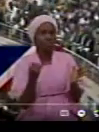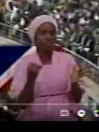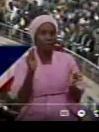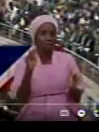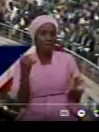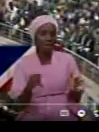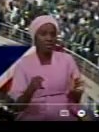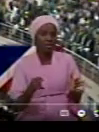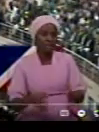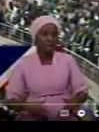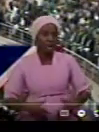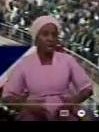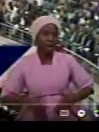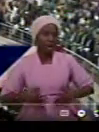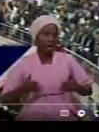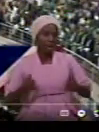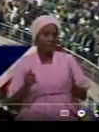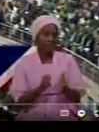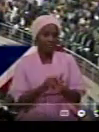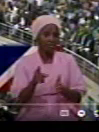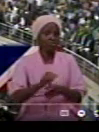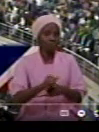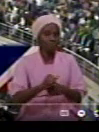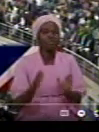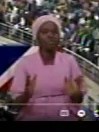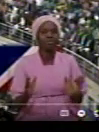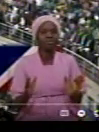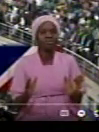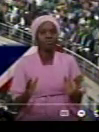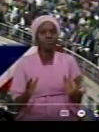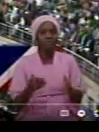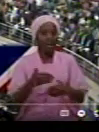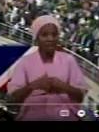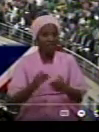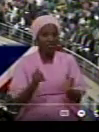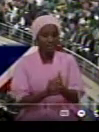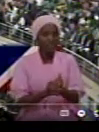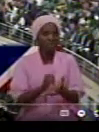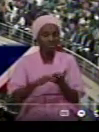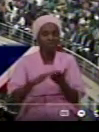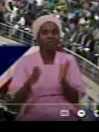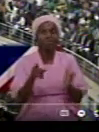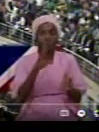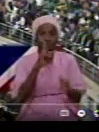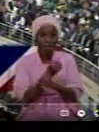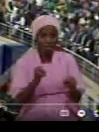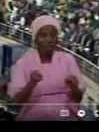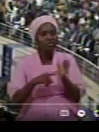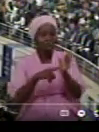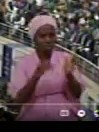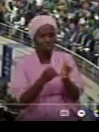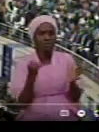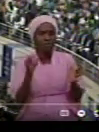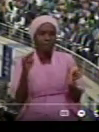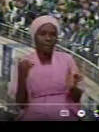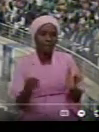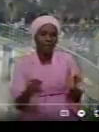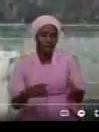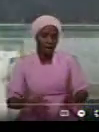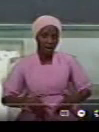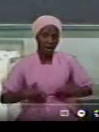live after that forgiveness. You're saved. Show it by the life you live after